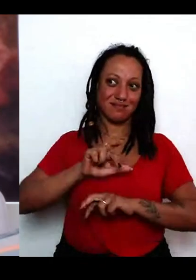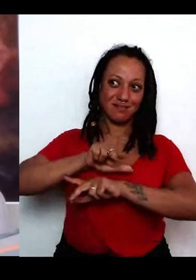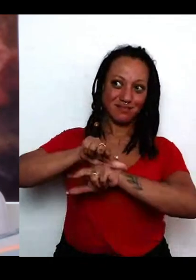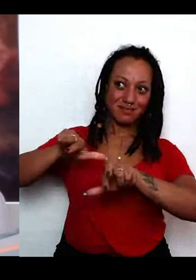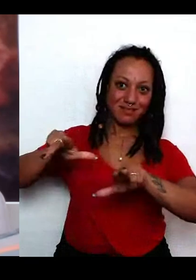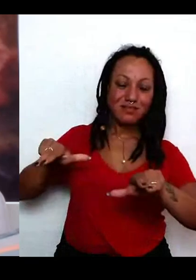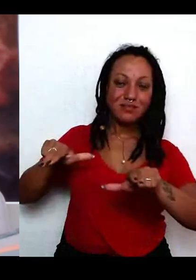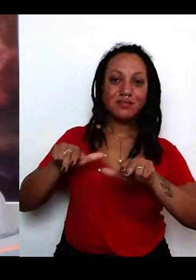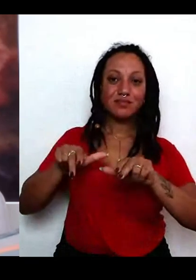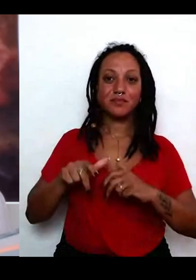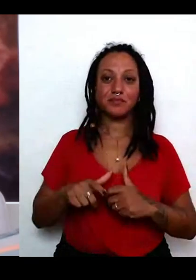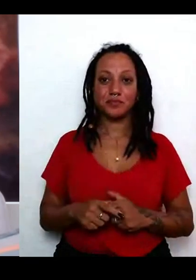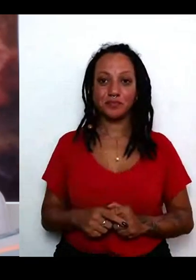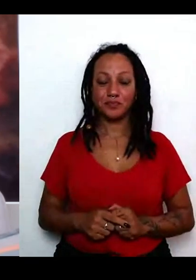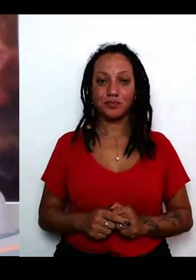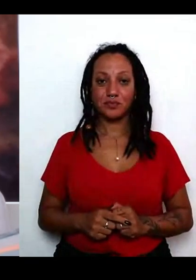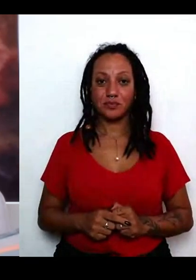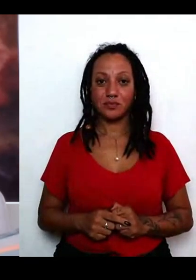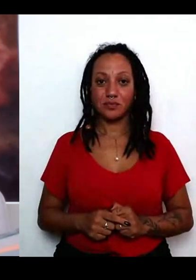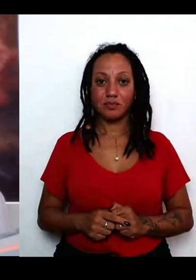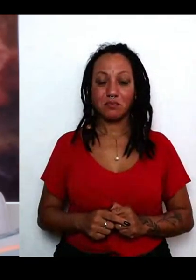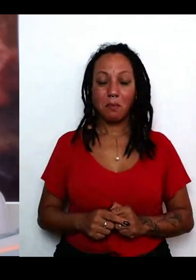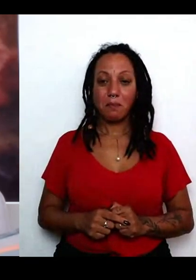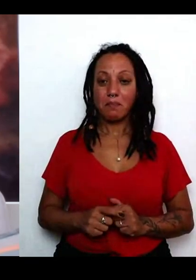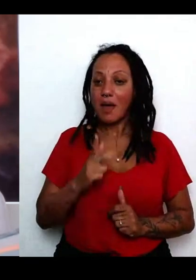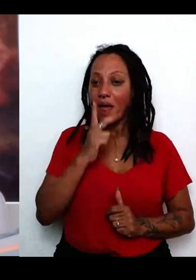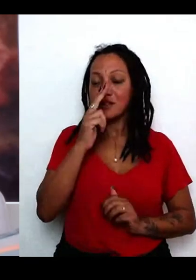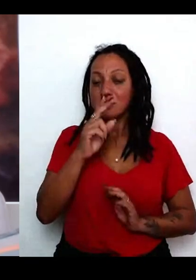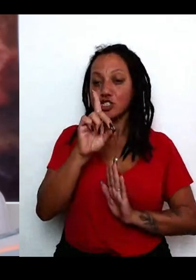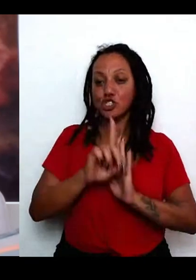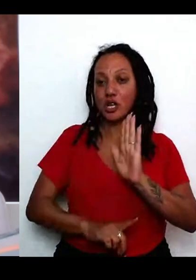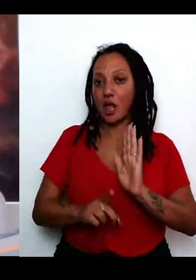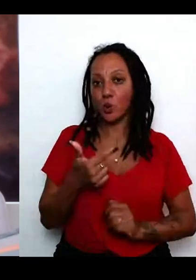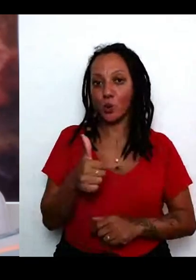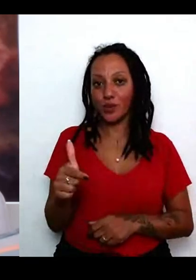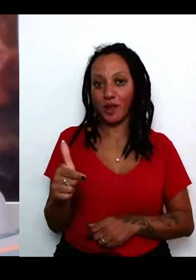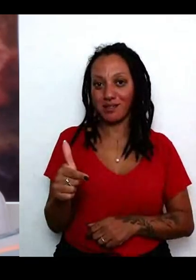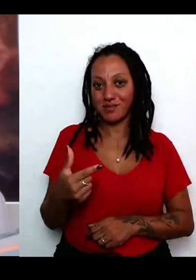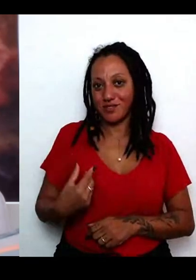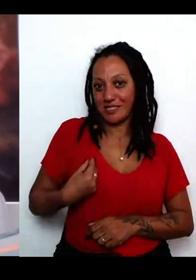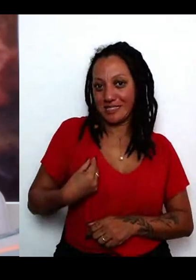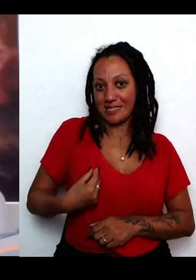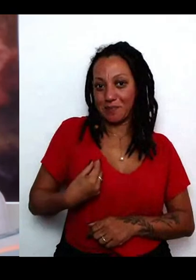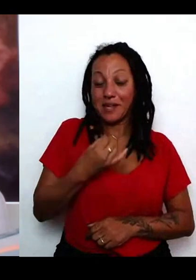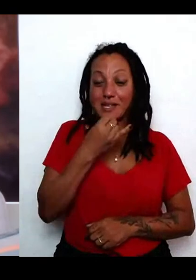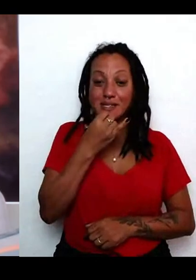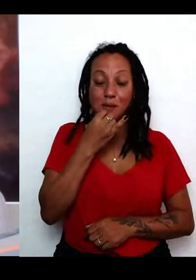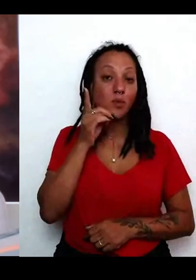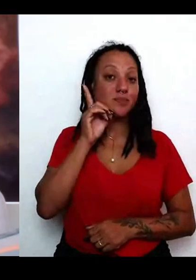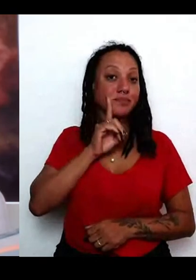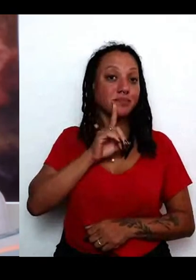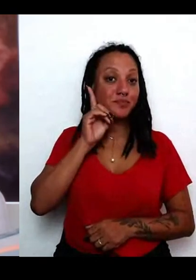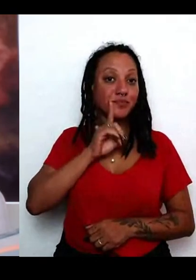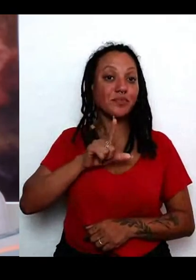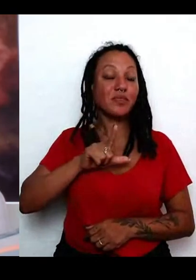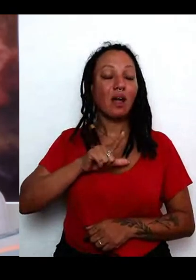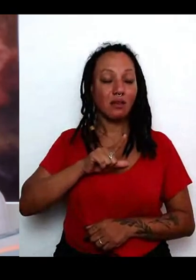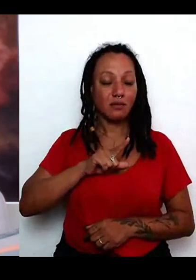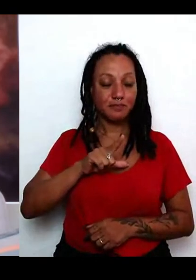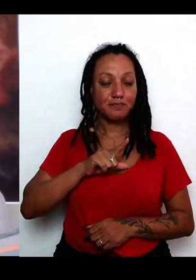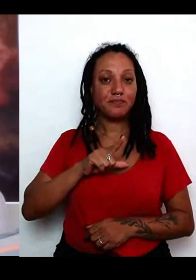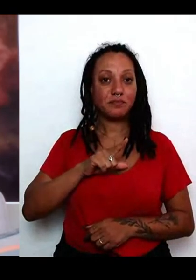for example in America there have been cases brought trying to bring legal protection to other